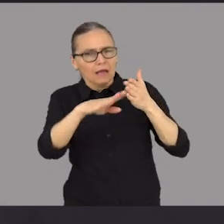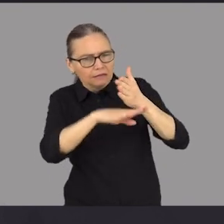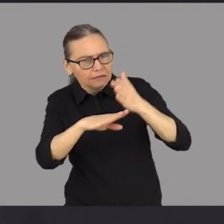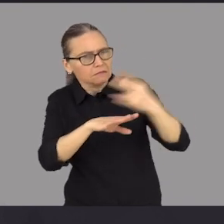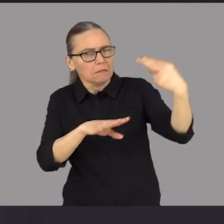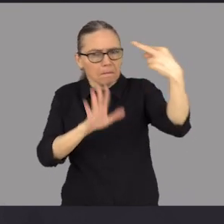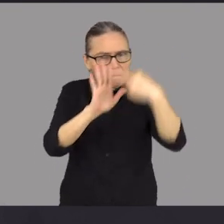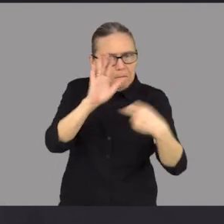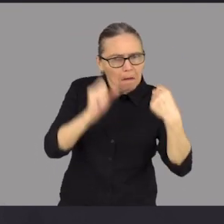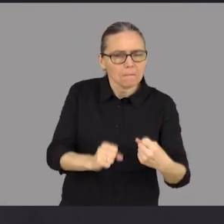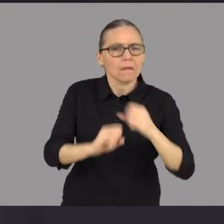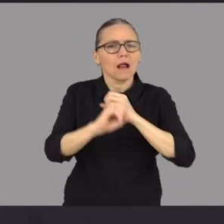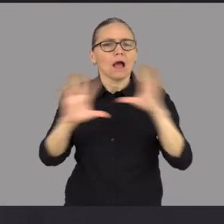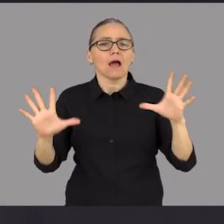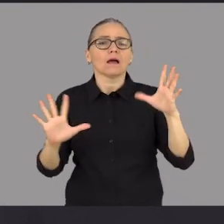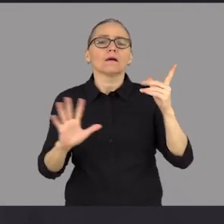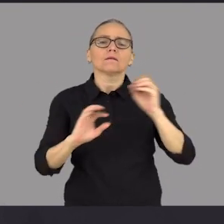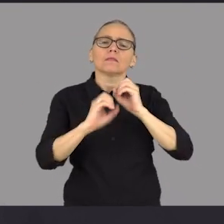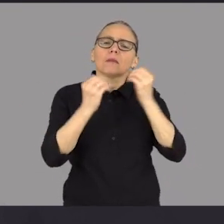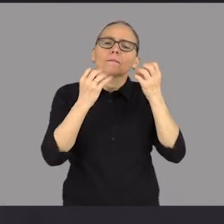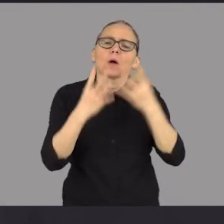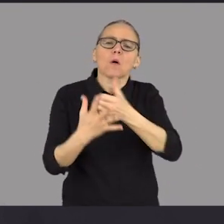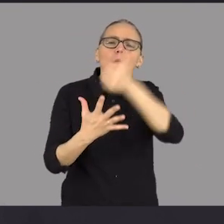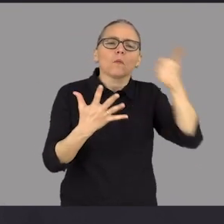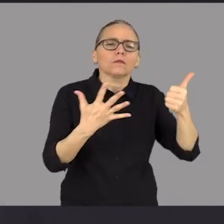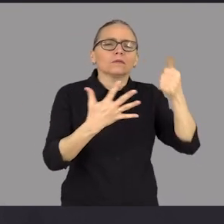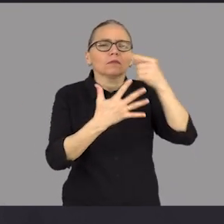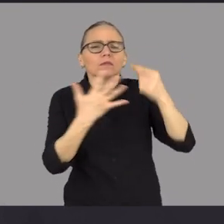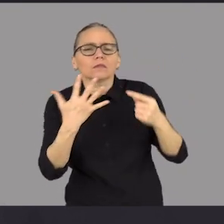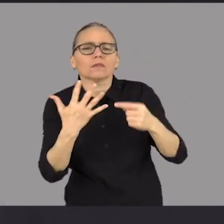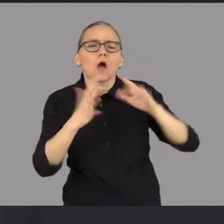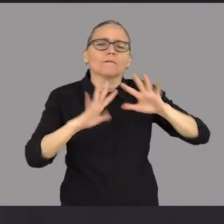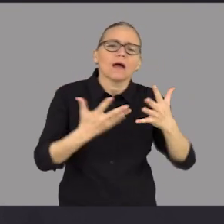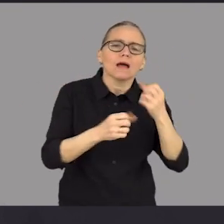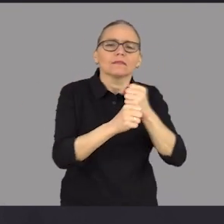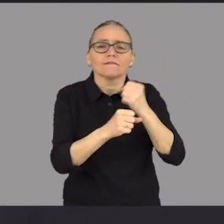that the information provided is accessible and clear.